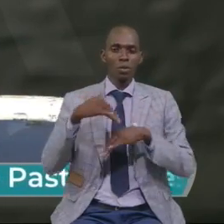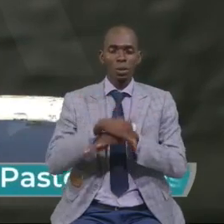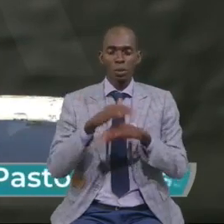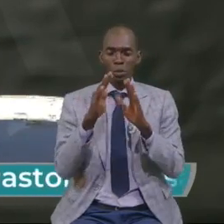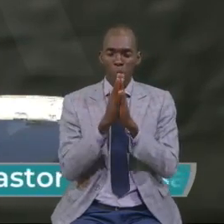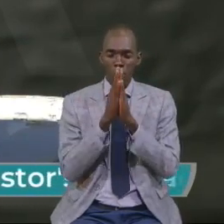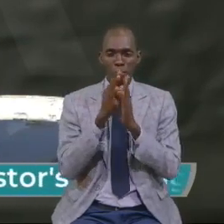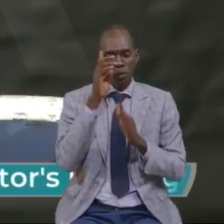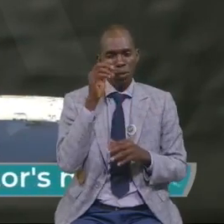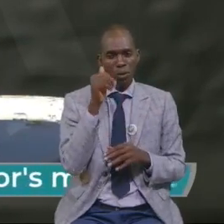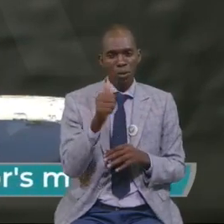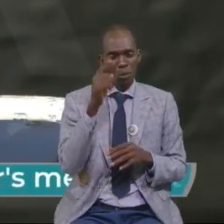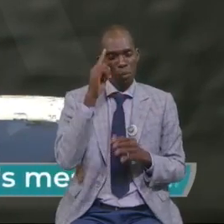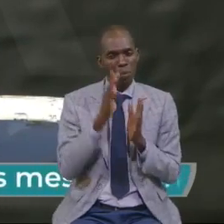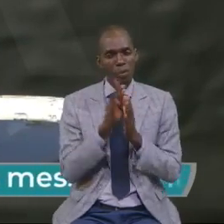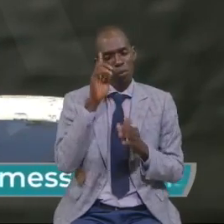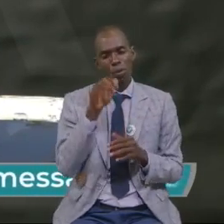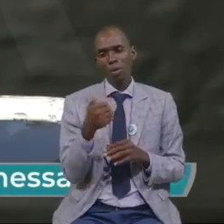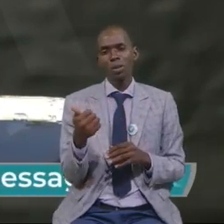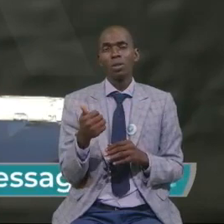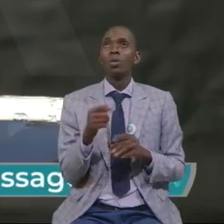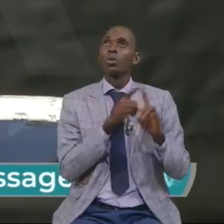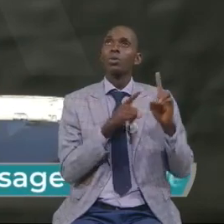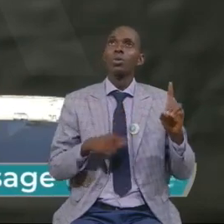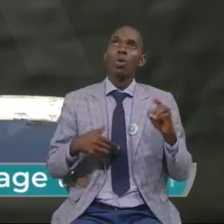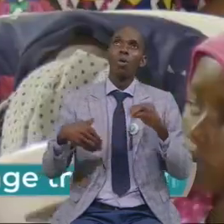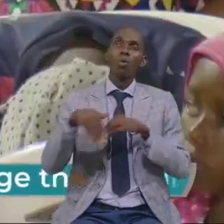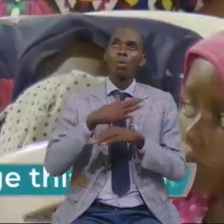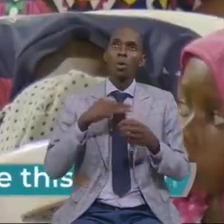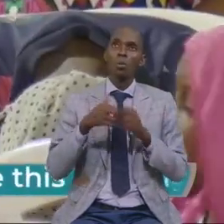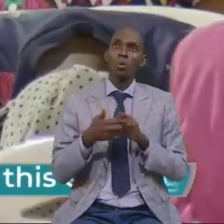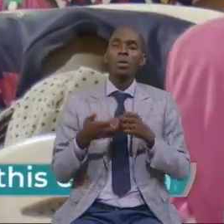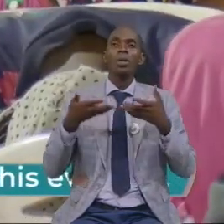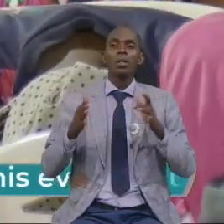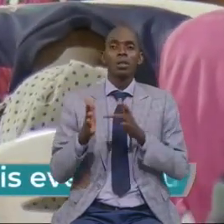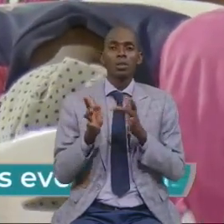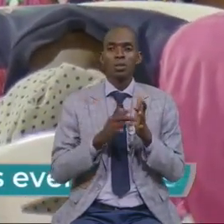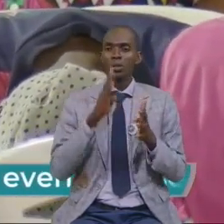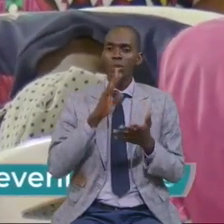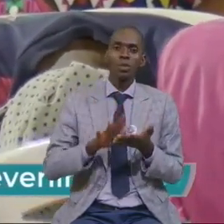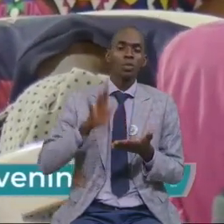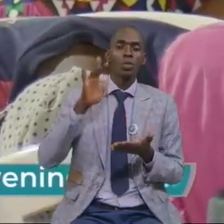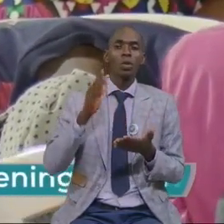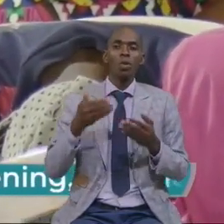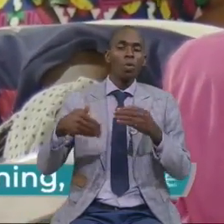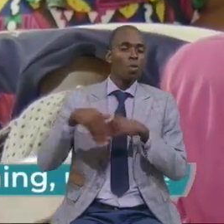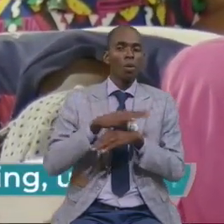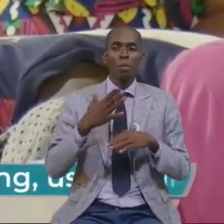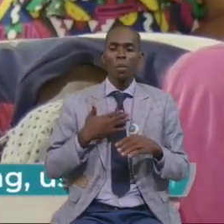Oh Lord, over my problem, let Jesus be glorified. Over my